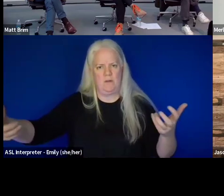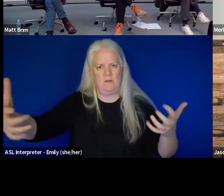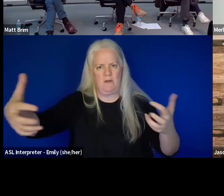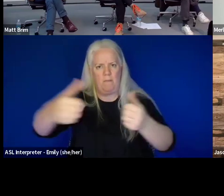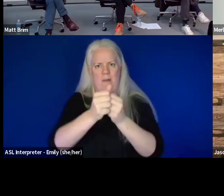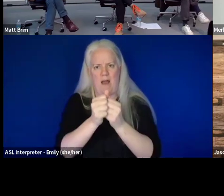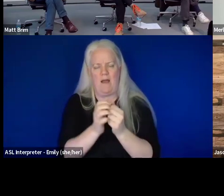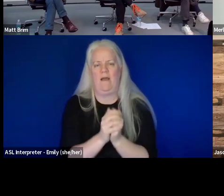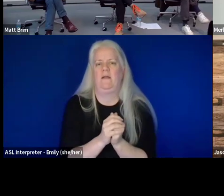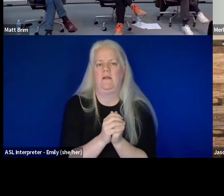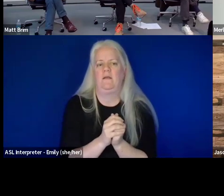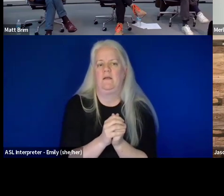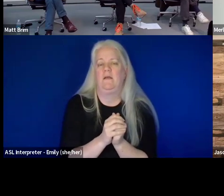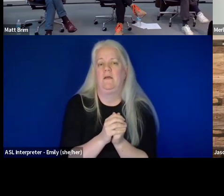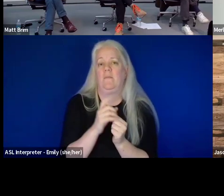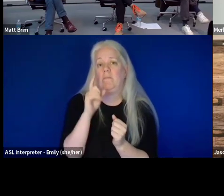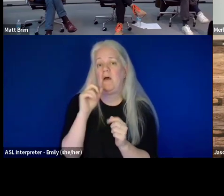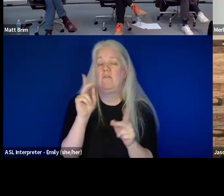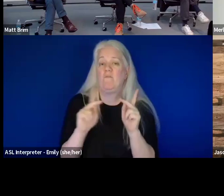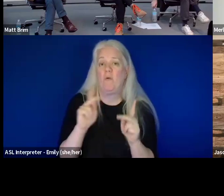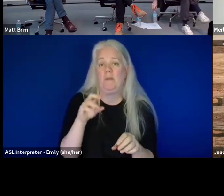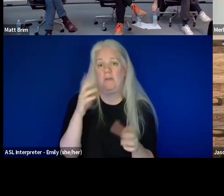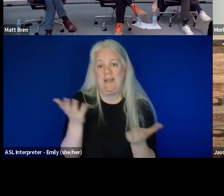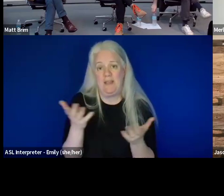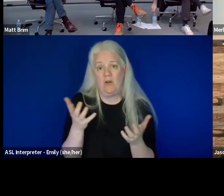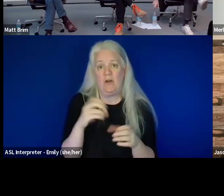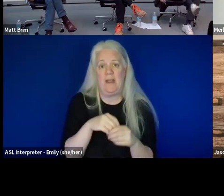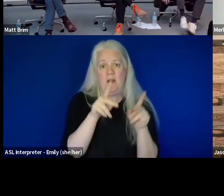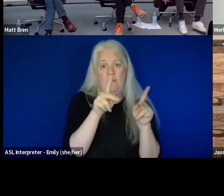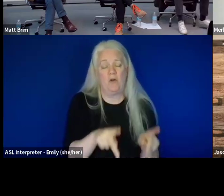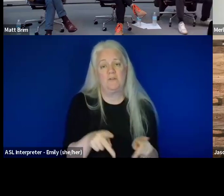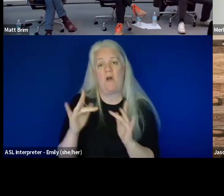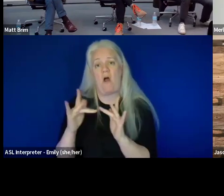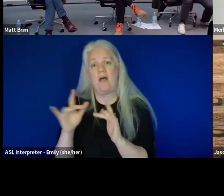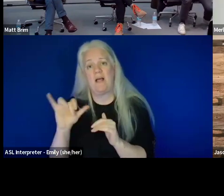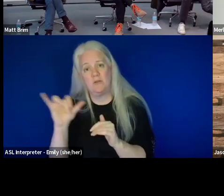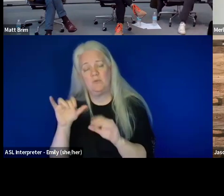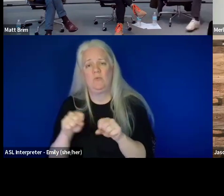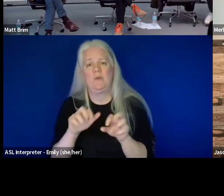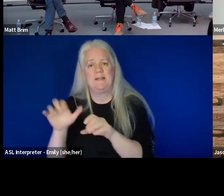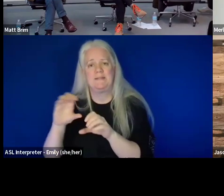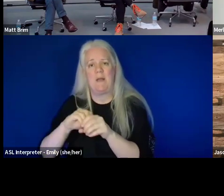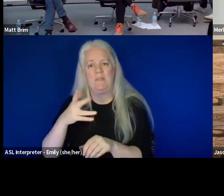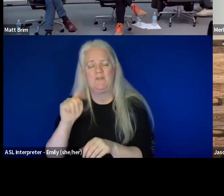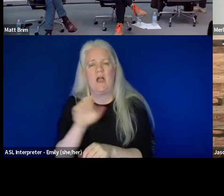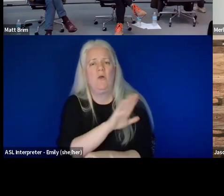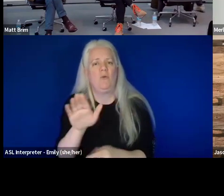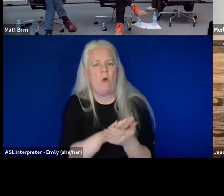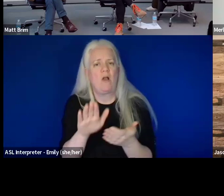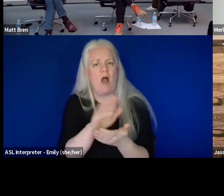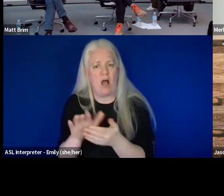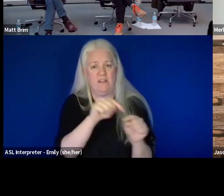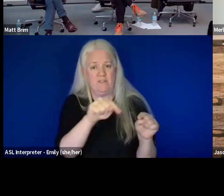for people online too, you can put it in the chat, or you can email CLAGS at info@clags.org. Who are the champions on